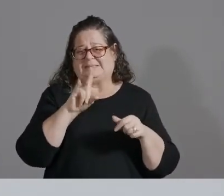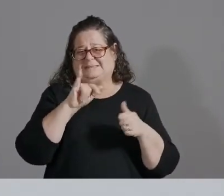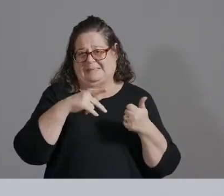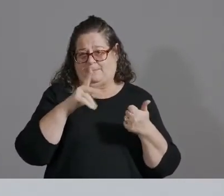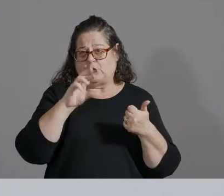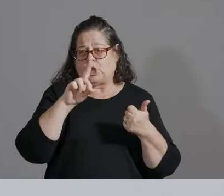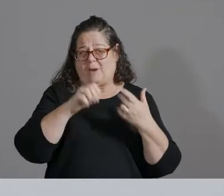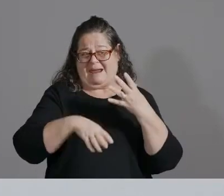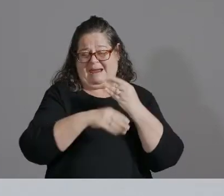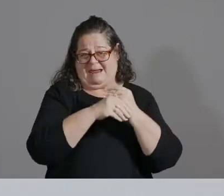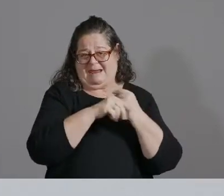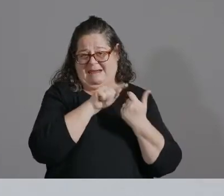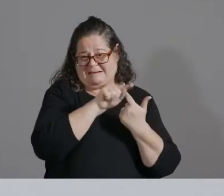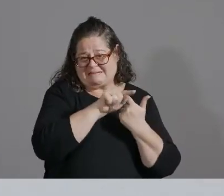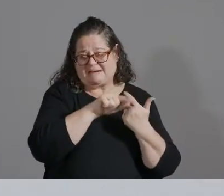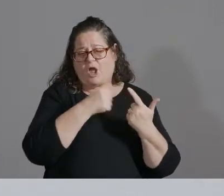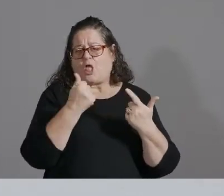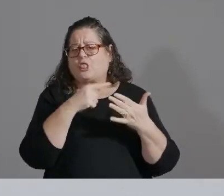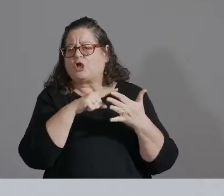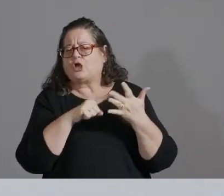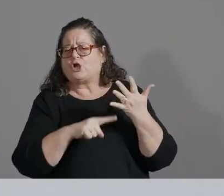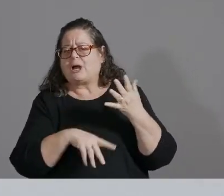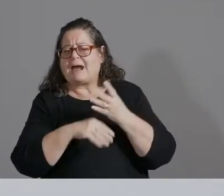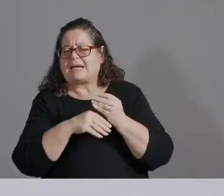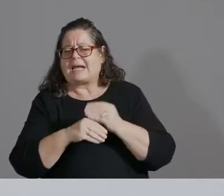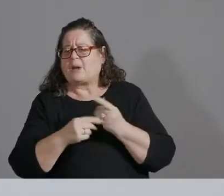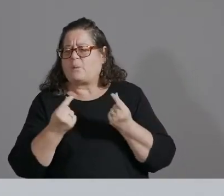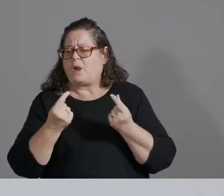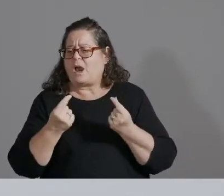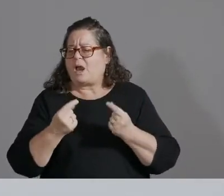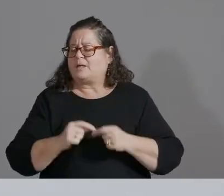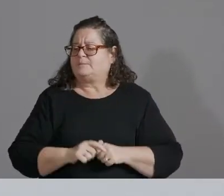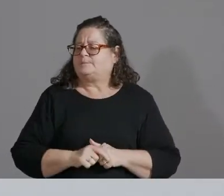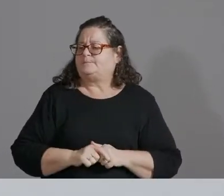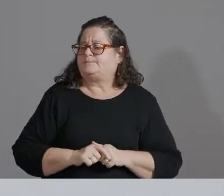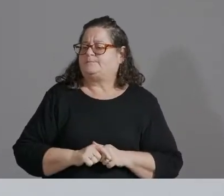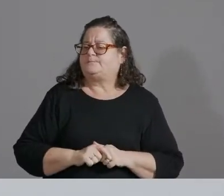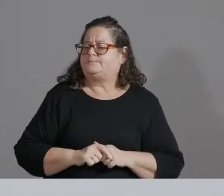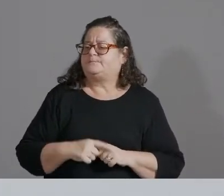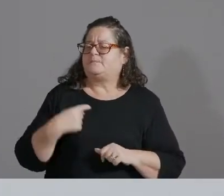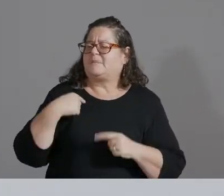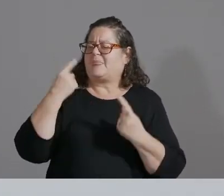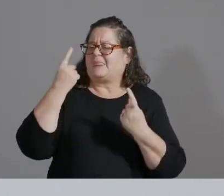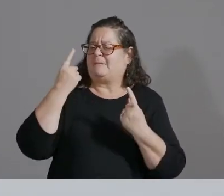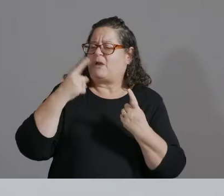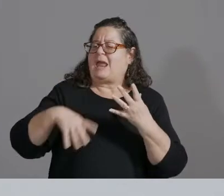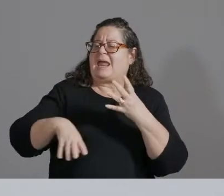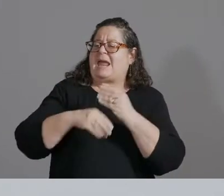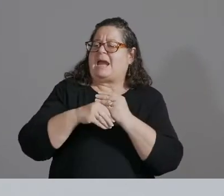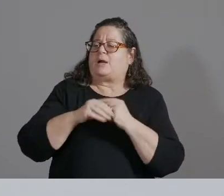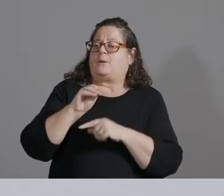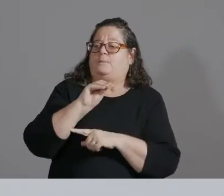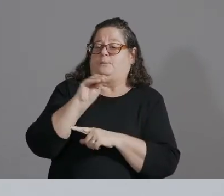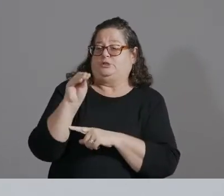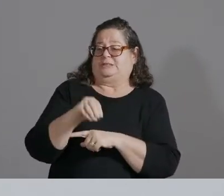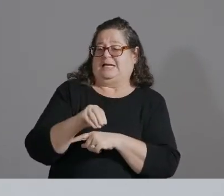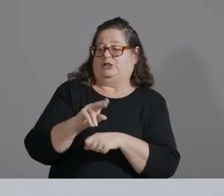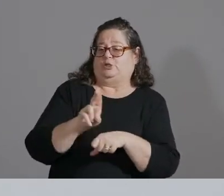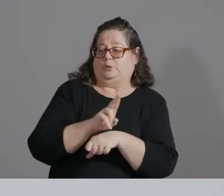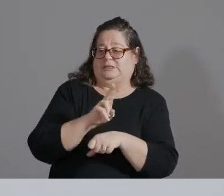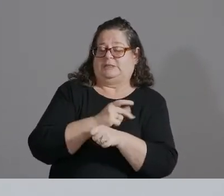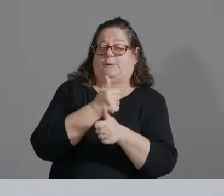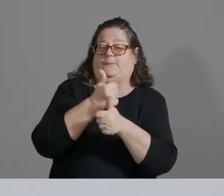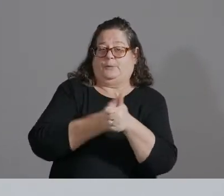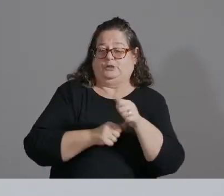to see. Yeah, so the other things that we are looking at are adding the percent utilization by jurisdiction as well as